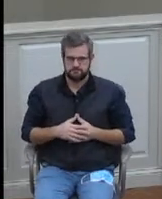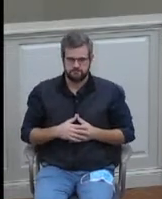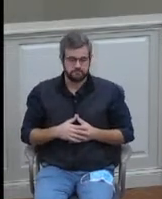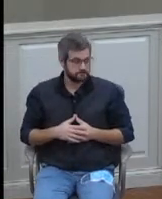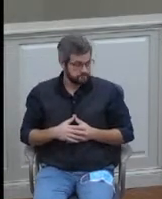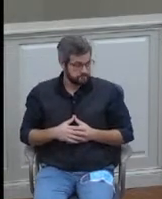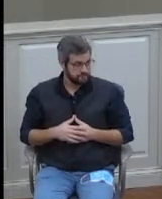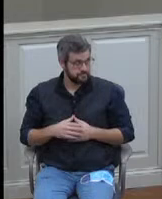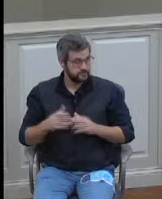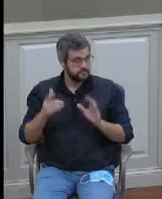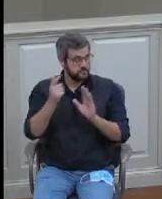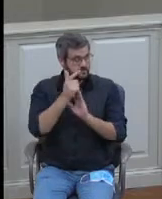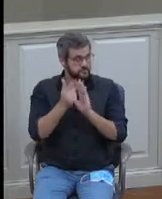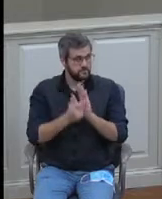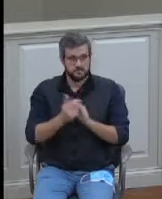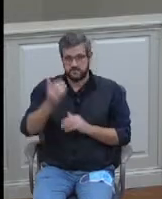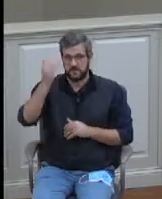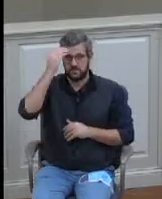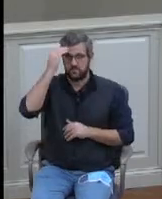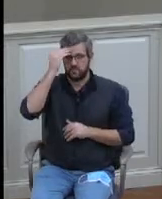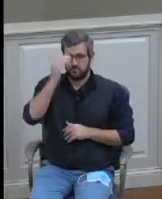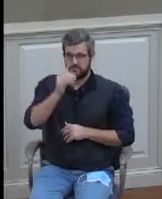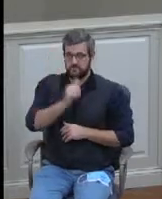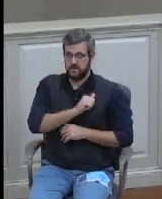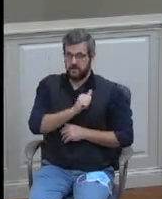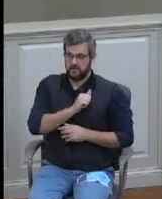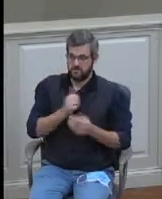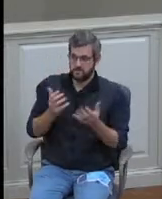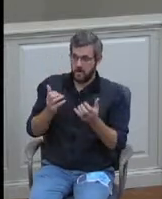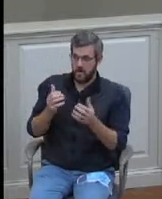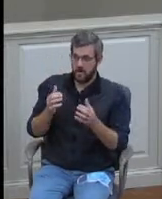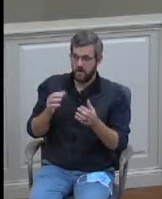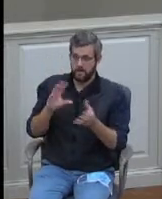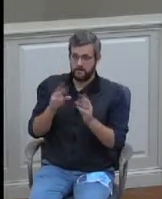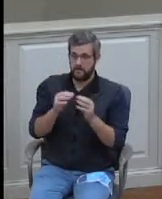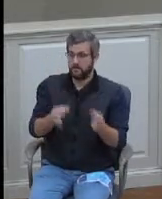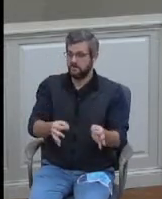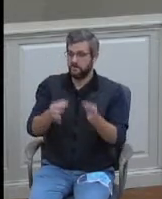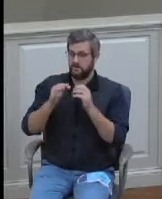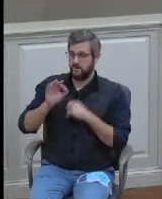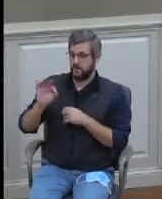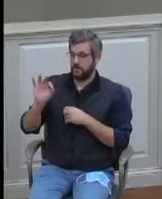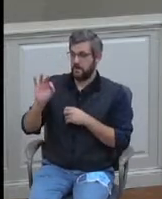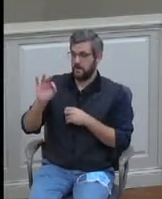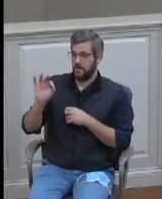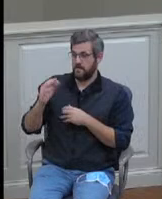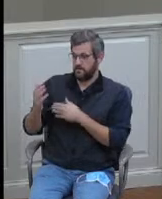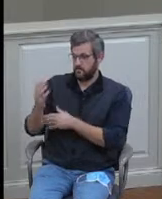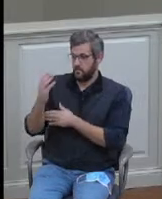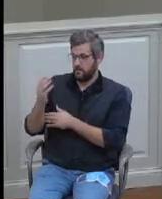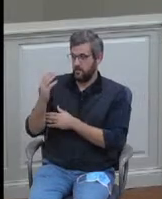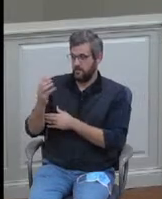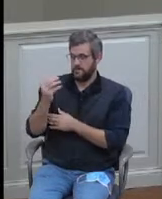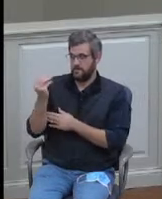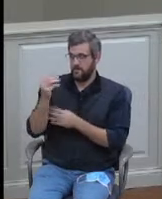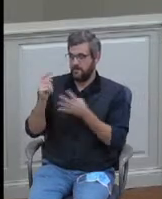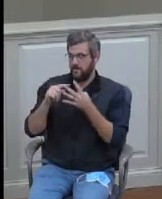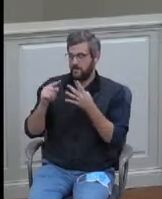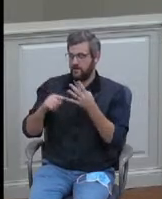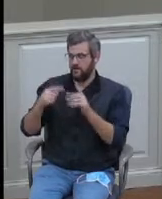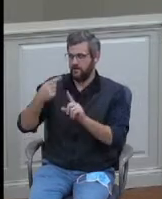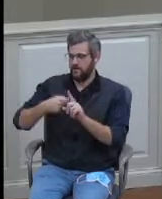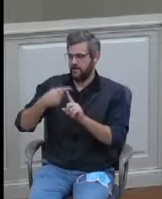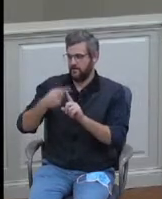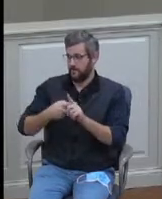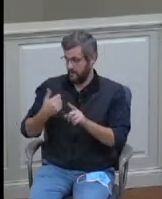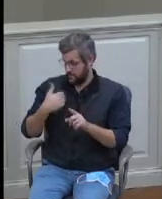And I know Mr. Atkins is anxious to move the meeting at 9 a.m. on the second and fourth Monday of each month. Is that a